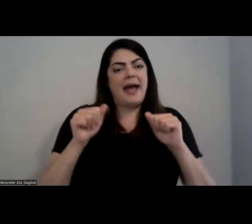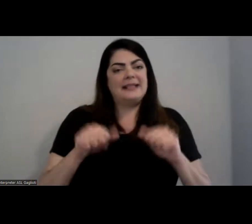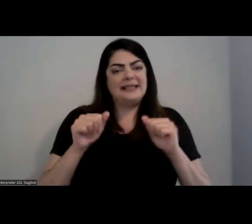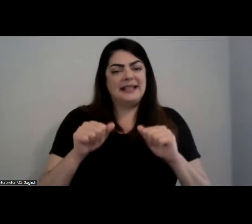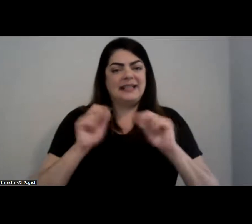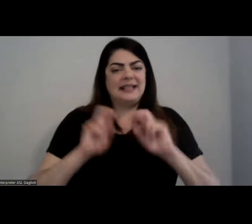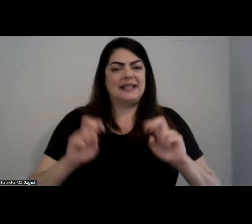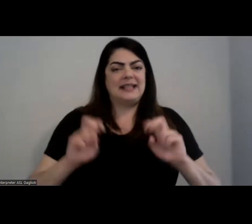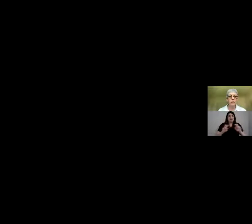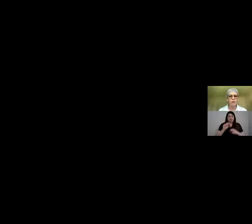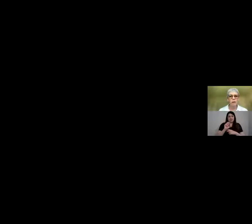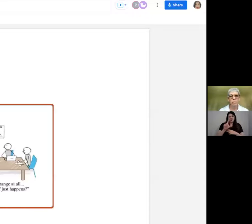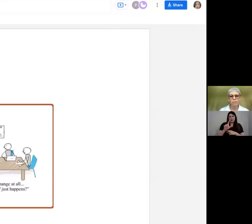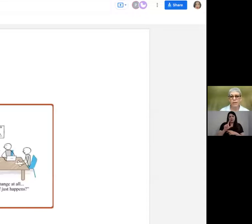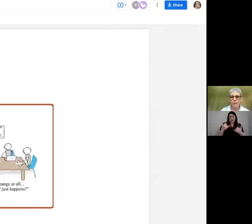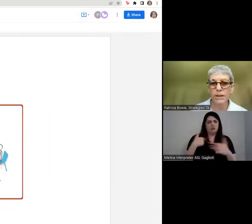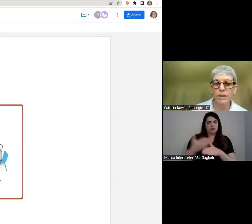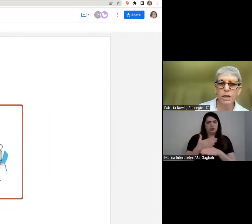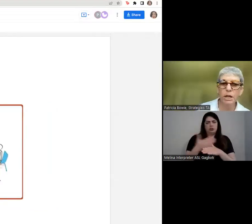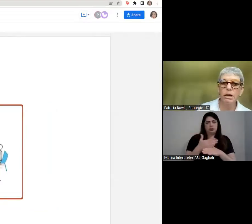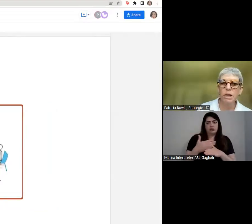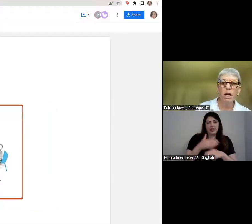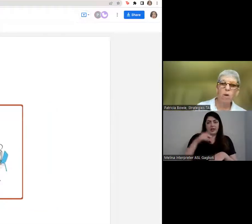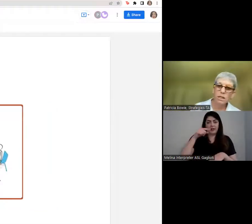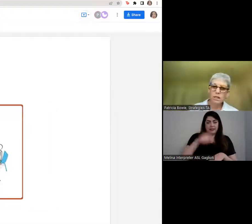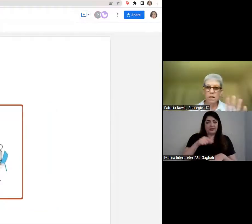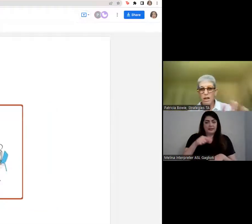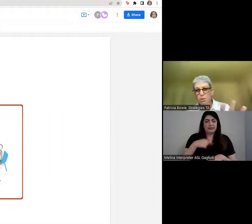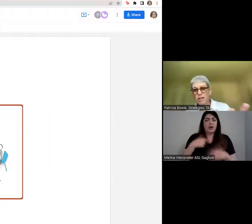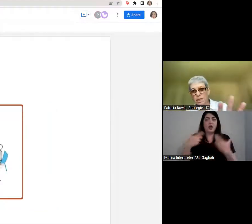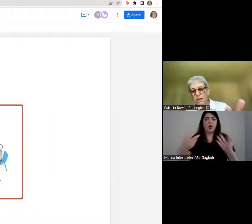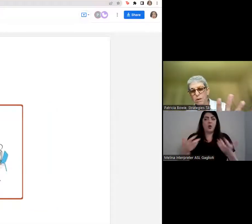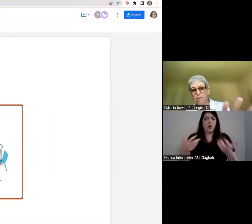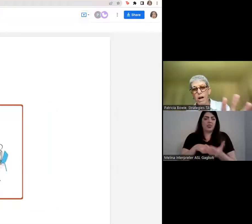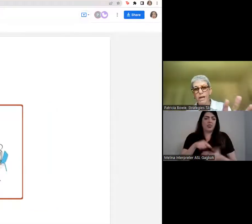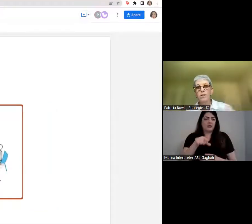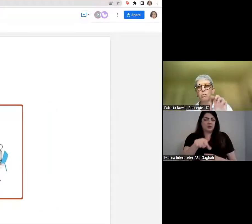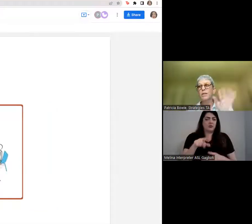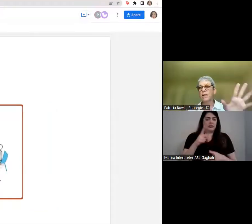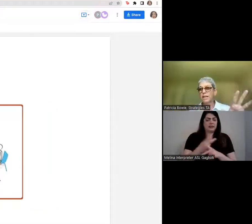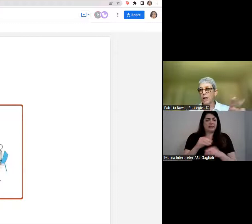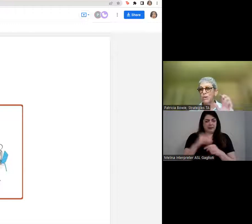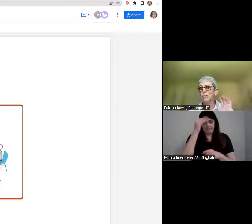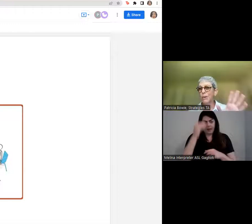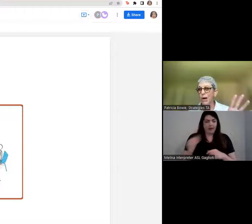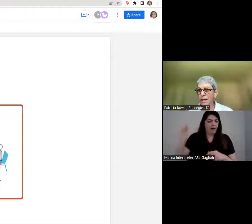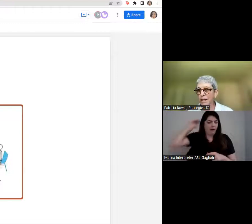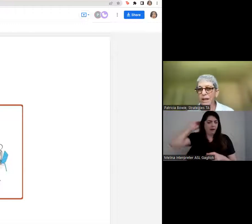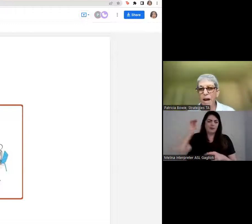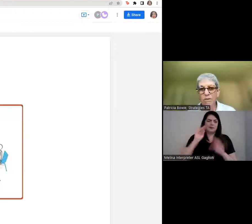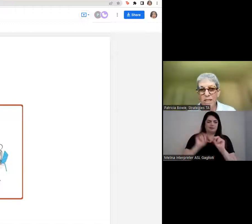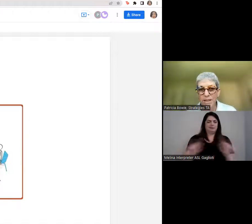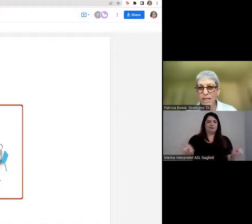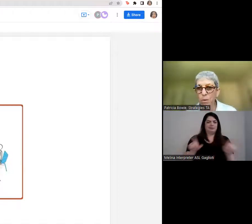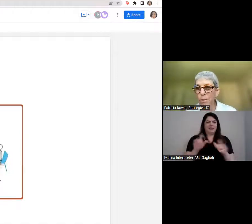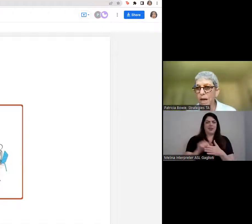sharing the Jamboard piece here, I wanted this one to keep it in mind, and we'll send this out so you all can